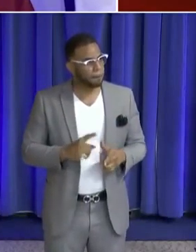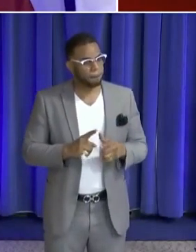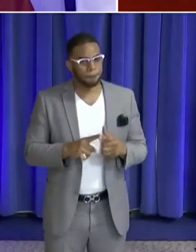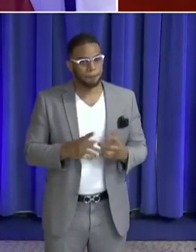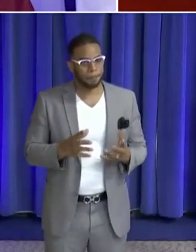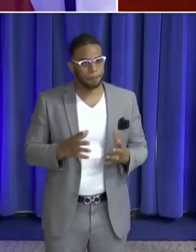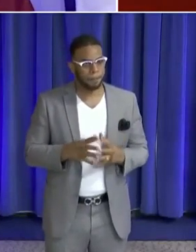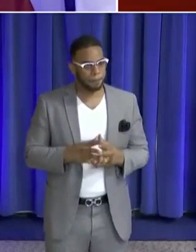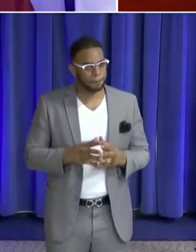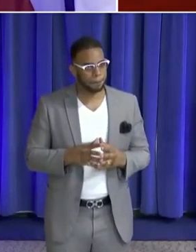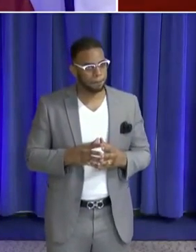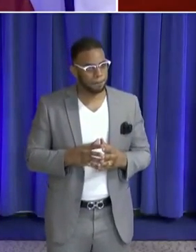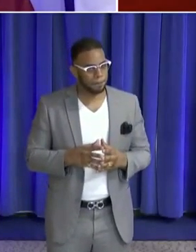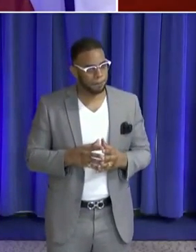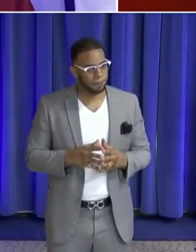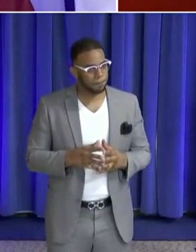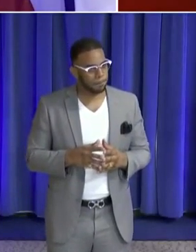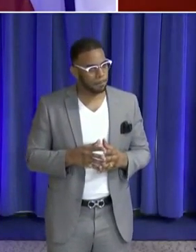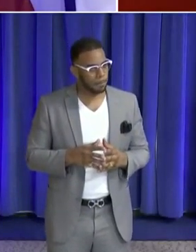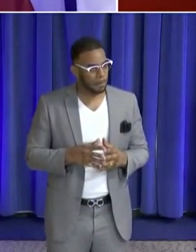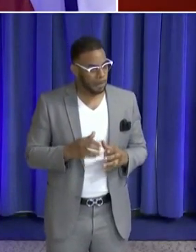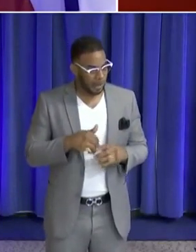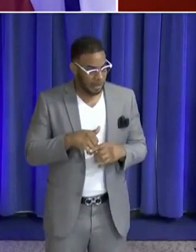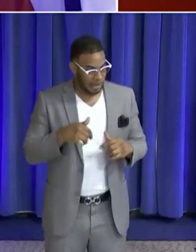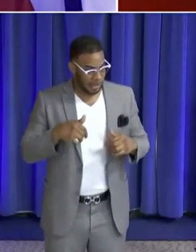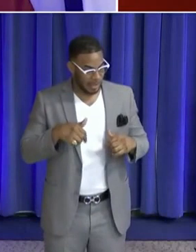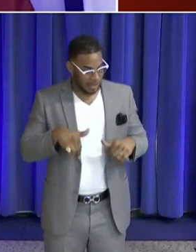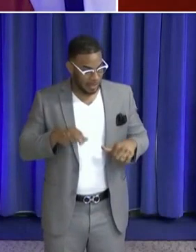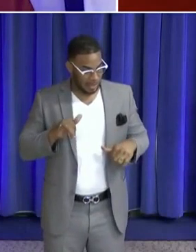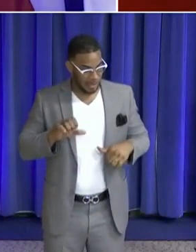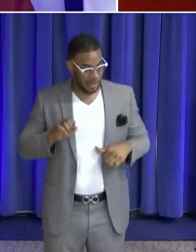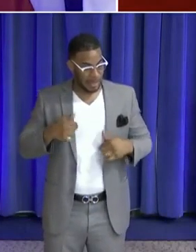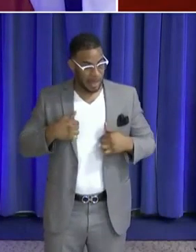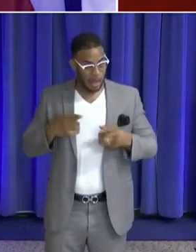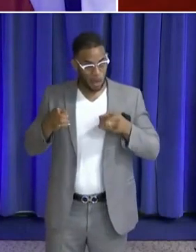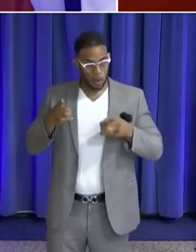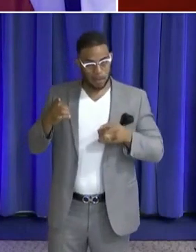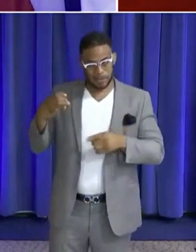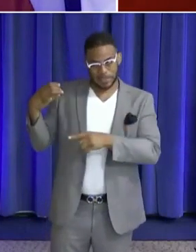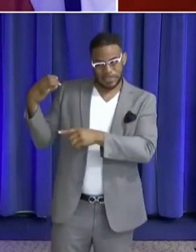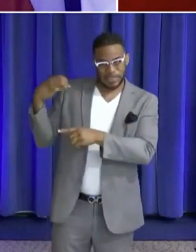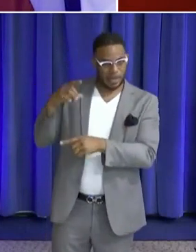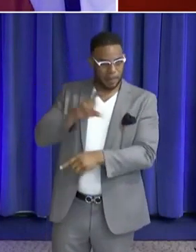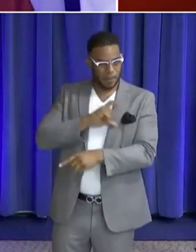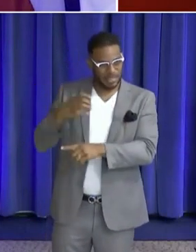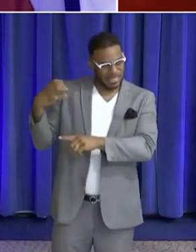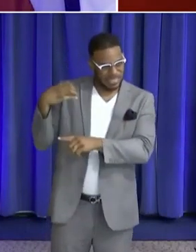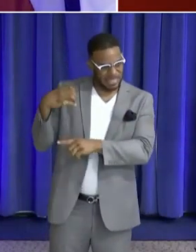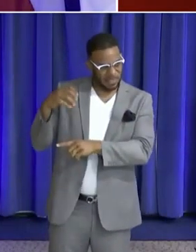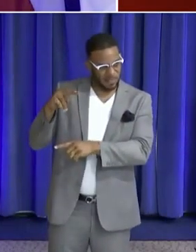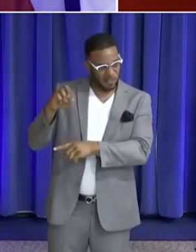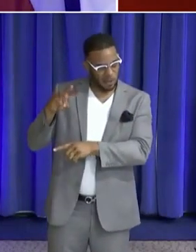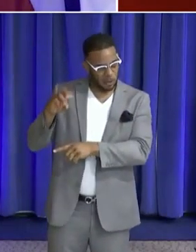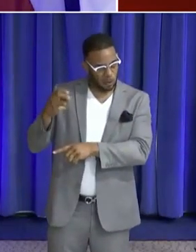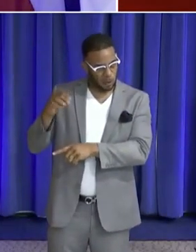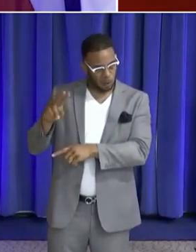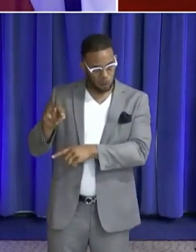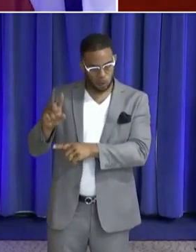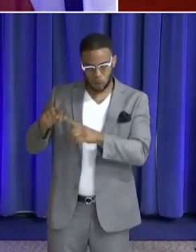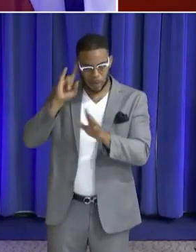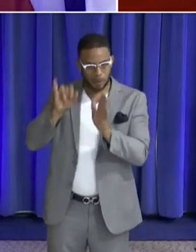or I, in this case, directed Chief Newsham to identify who